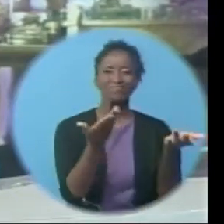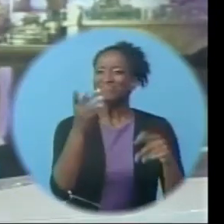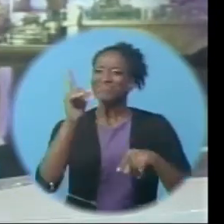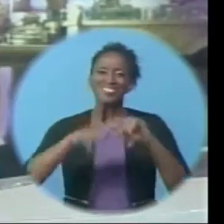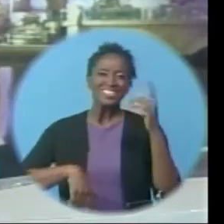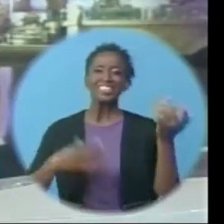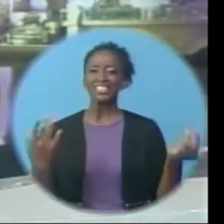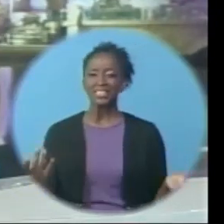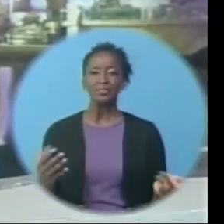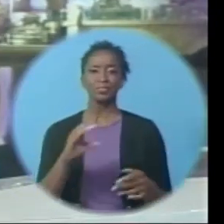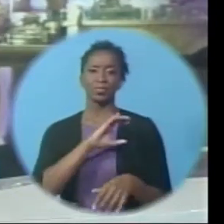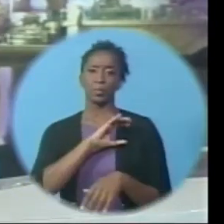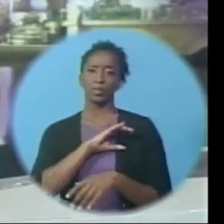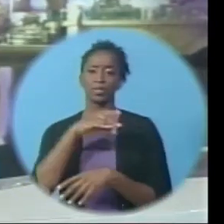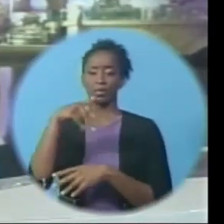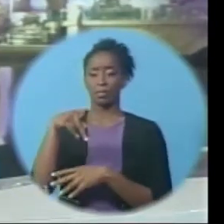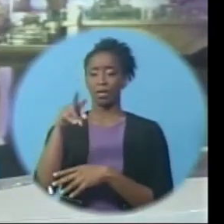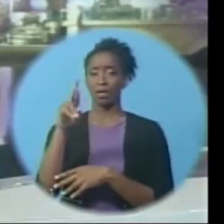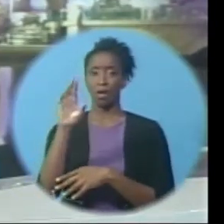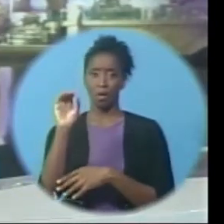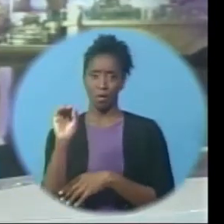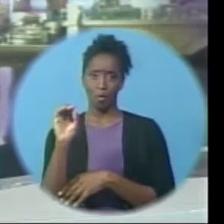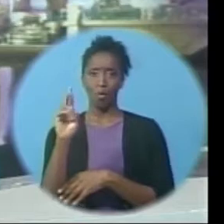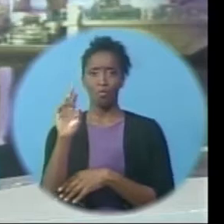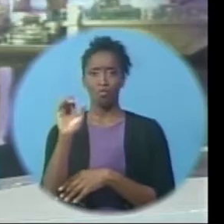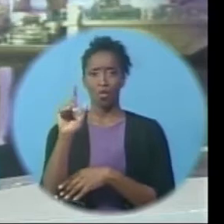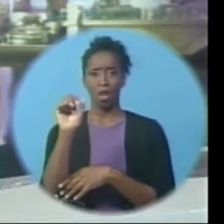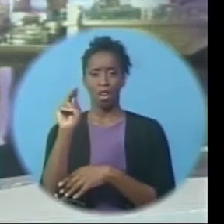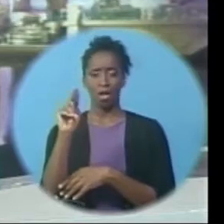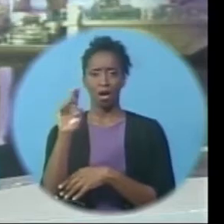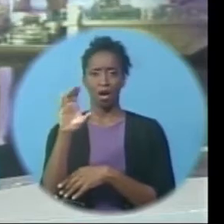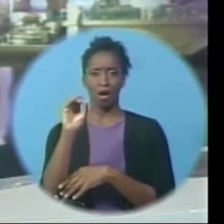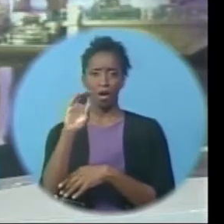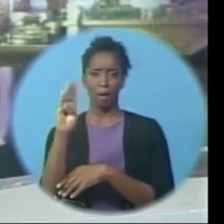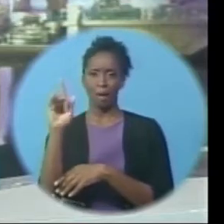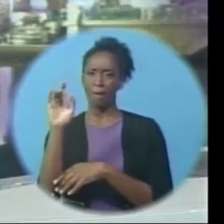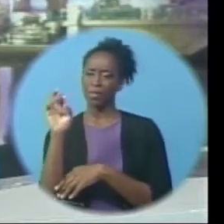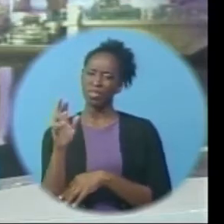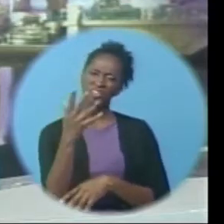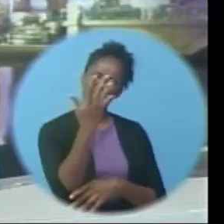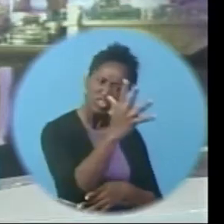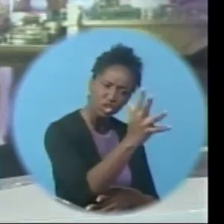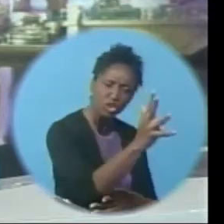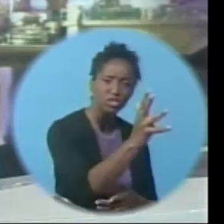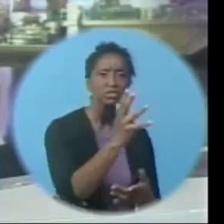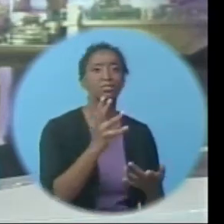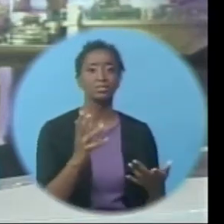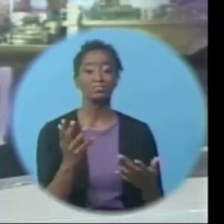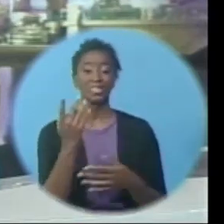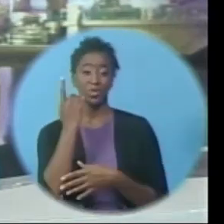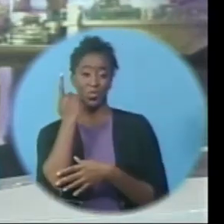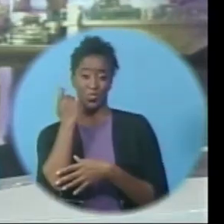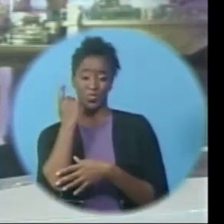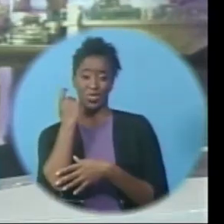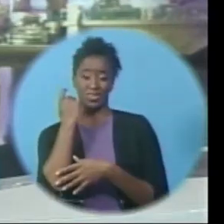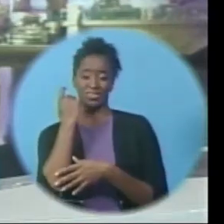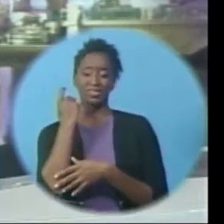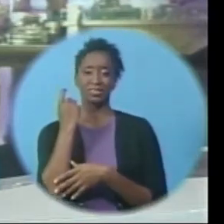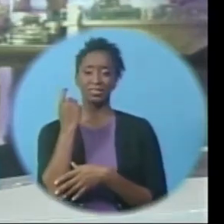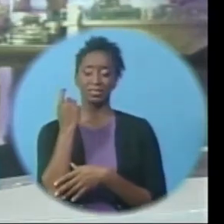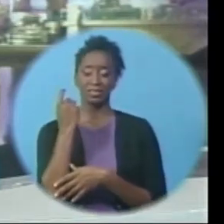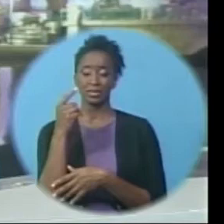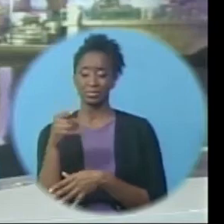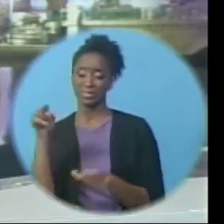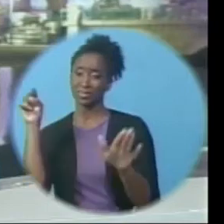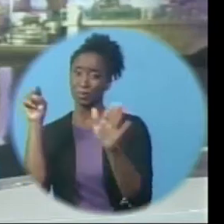Public Relations Officer Acting Inspector Roland Cobbler wants the practice to stop. He was speaking at the scene of the island's latest